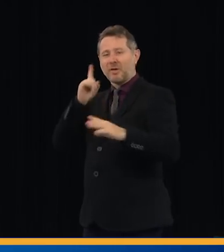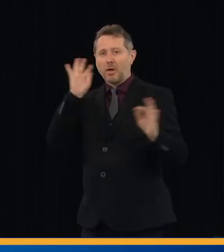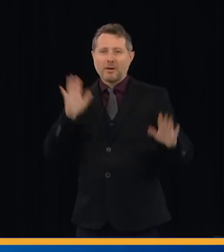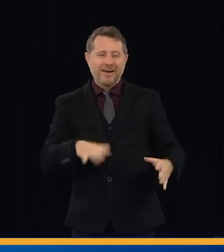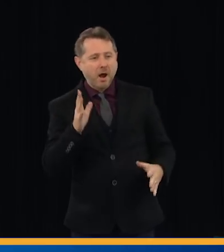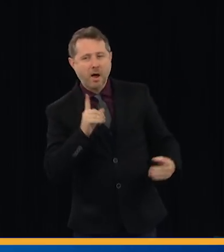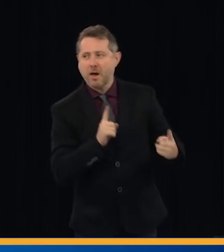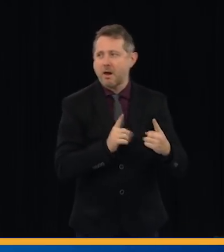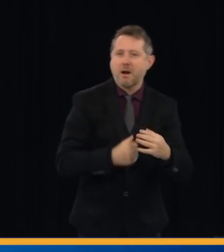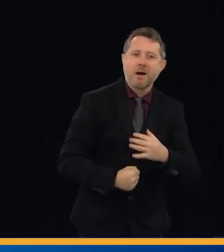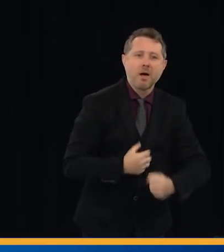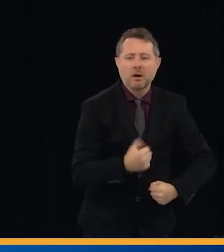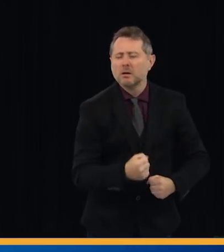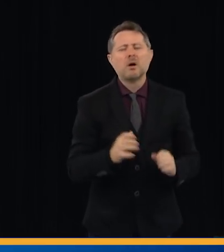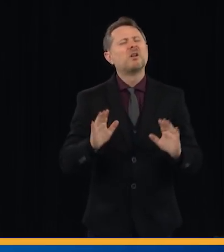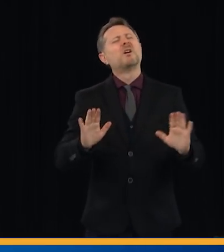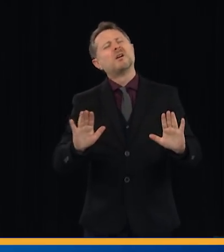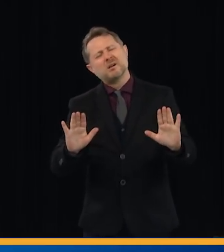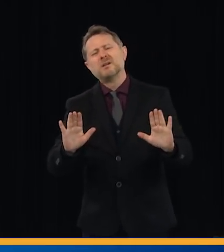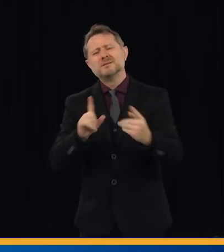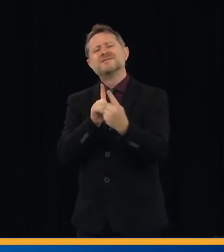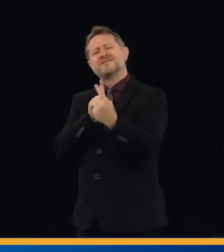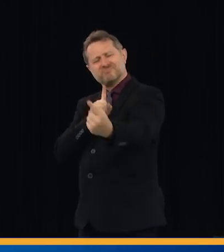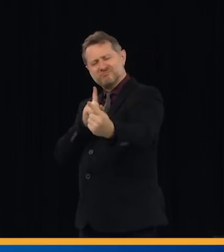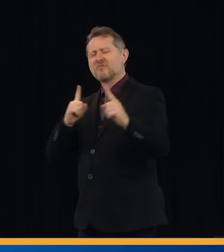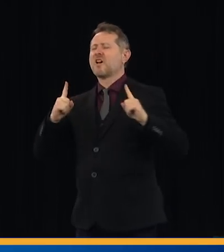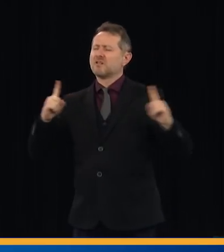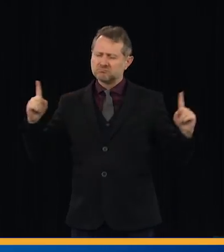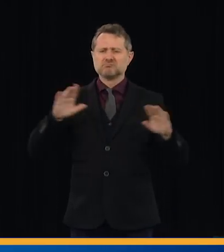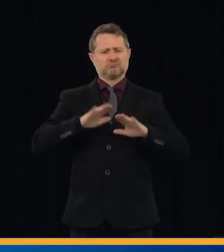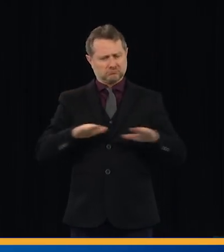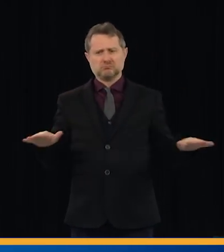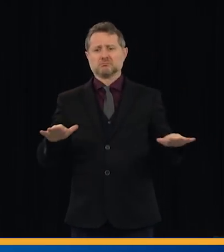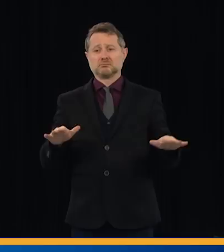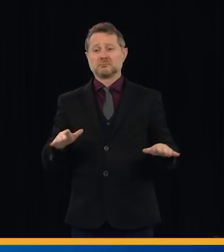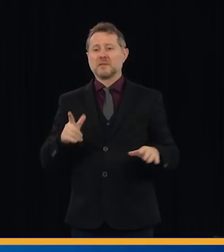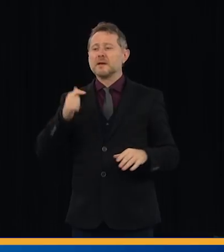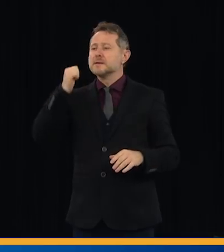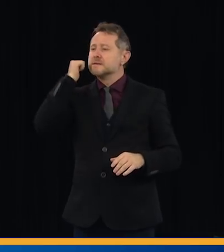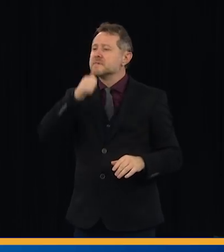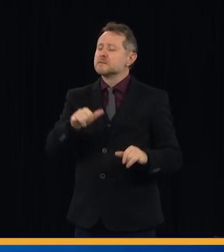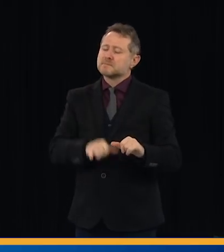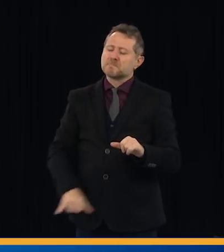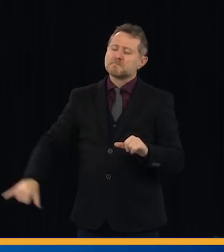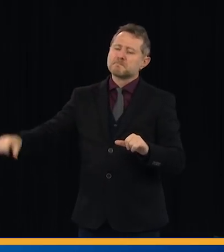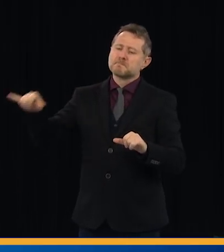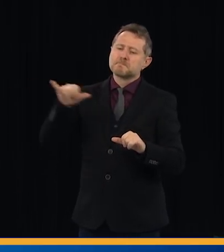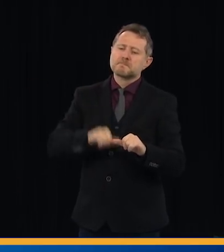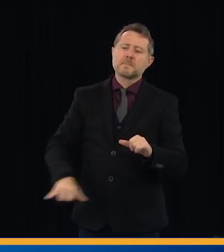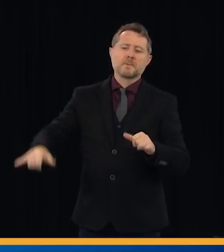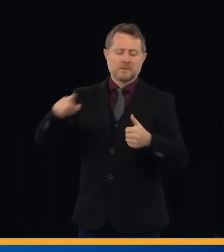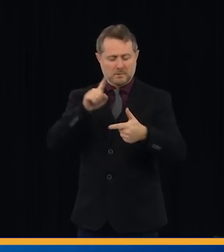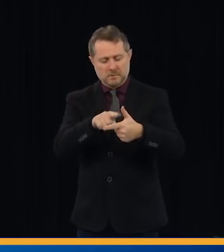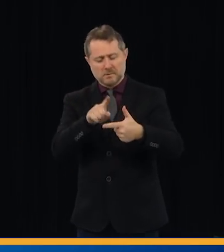These rules are not just important in the beginning. You have to do this every day. So you have to stay